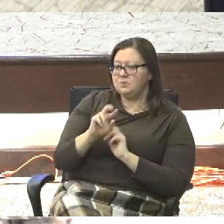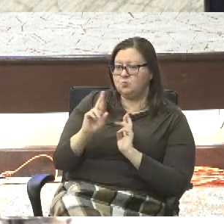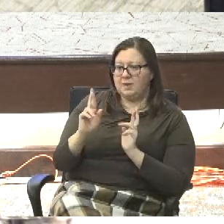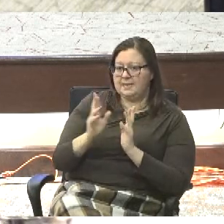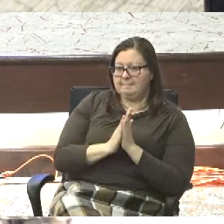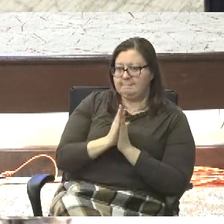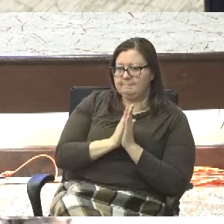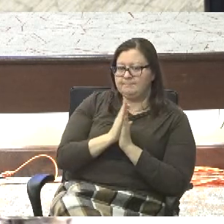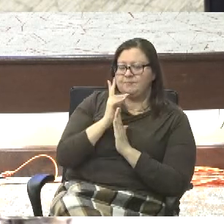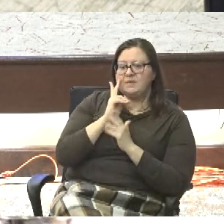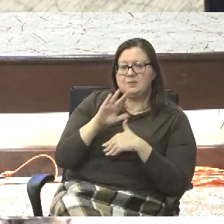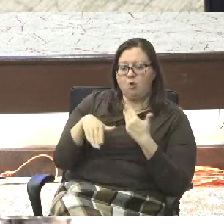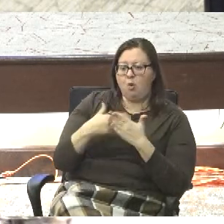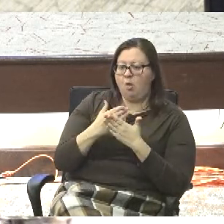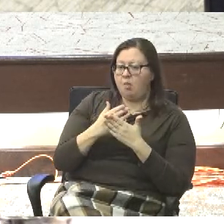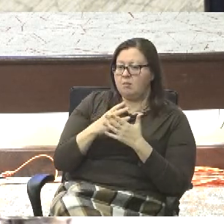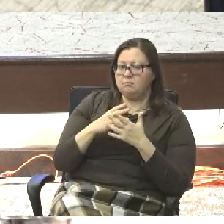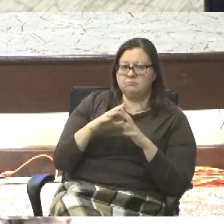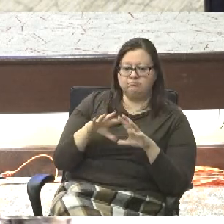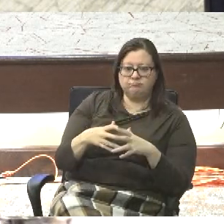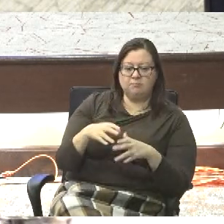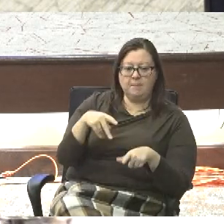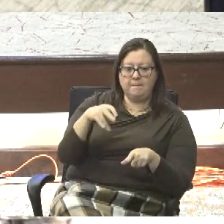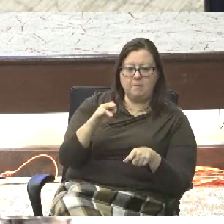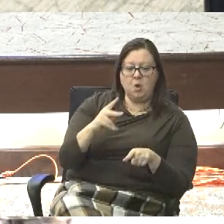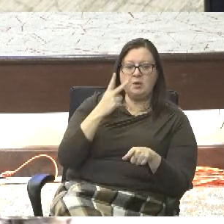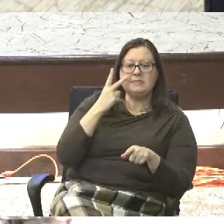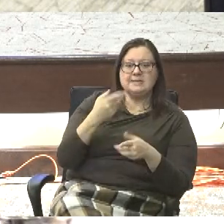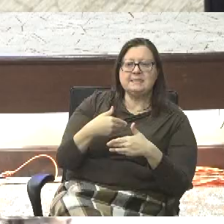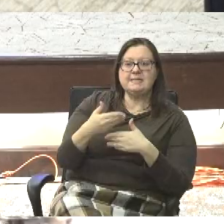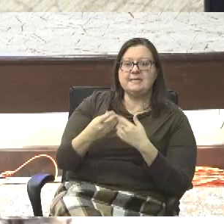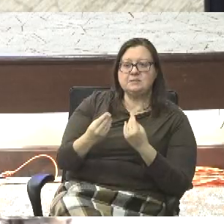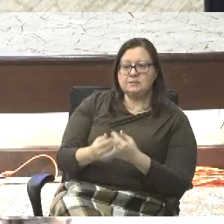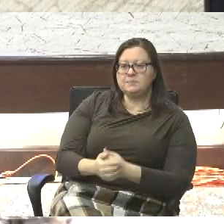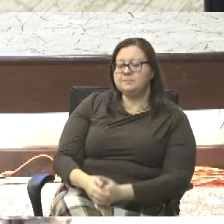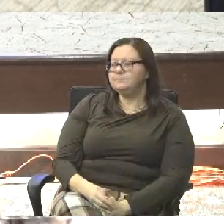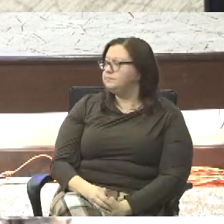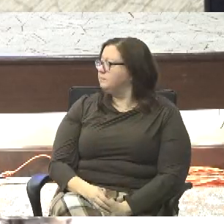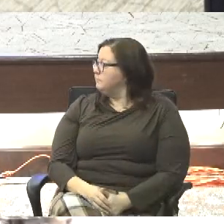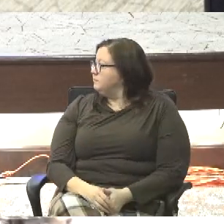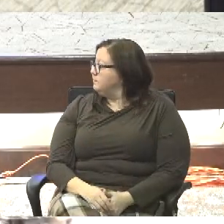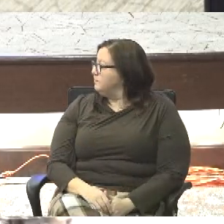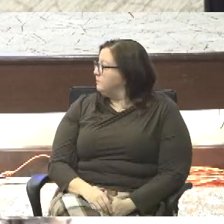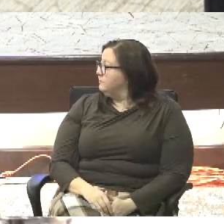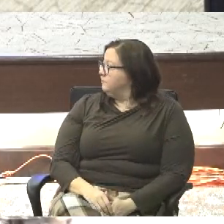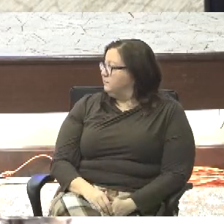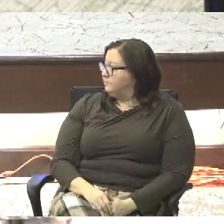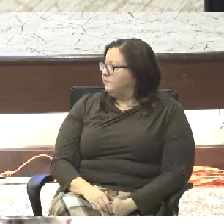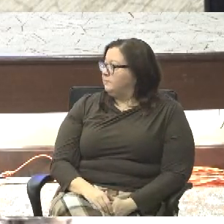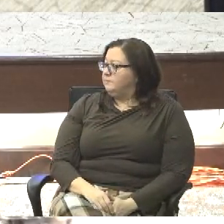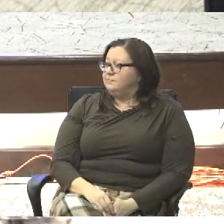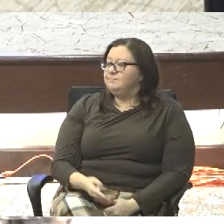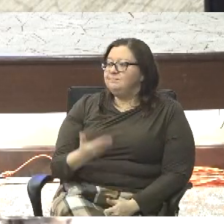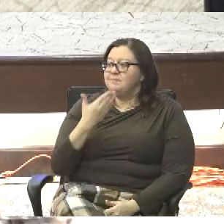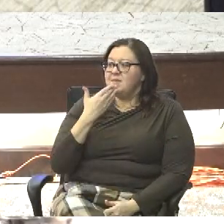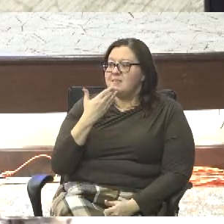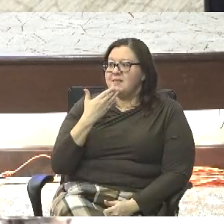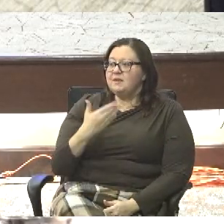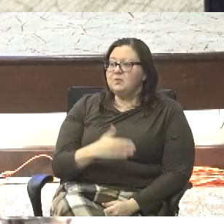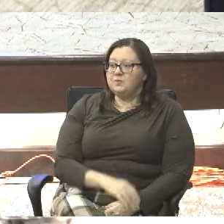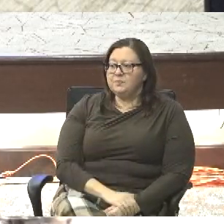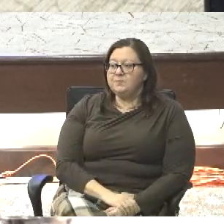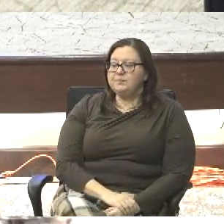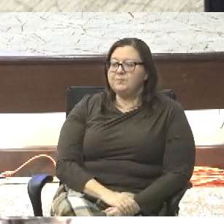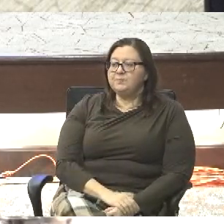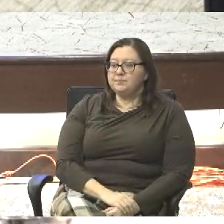to see that all-inclusive park and hear about the next steps. So Jonathan, if you'll take us through the deck. Thank you, City Manager